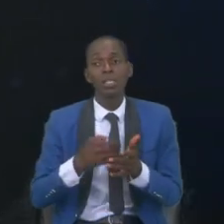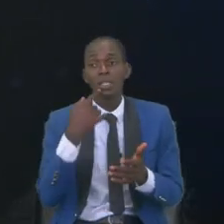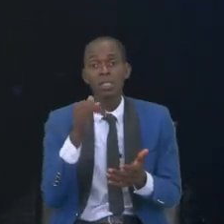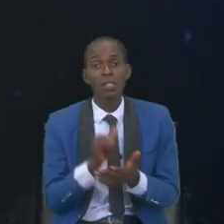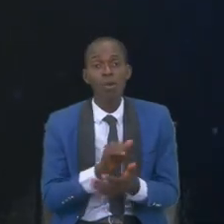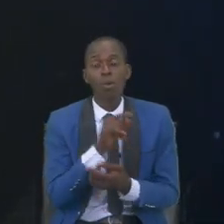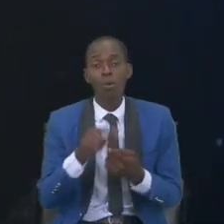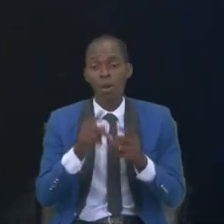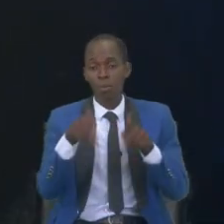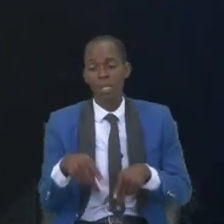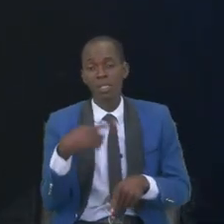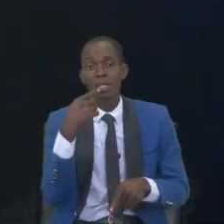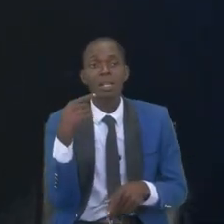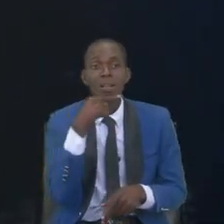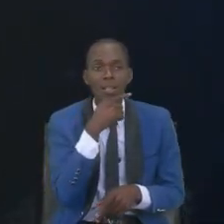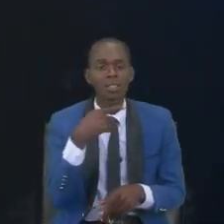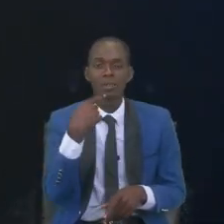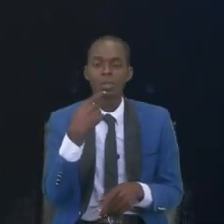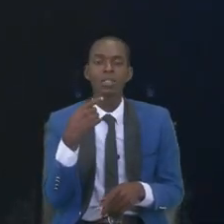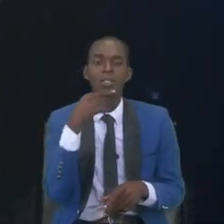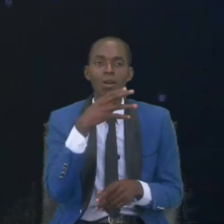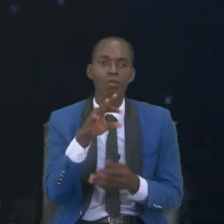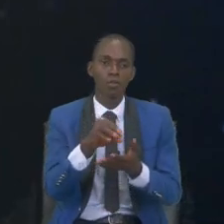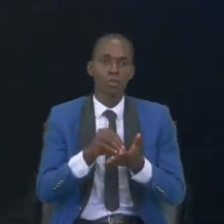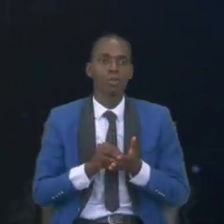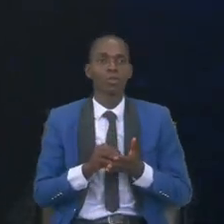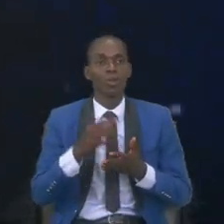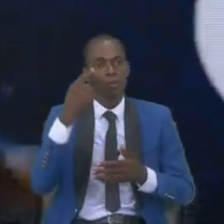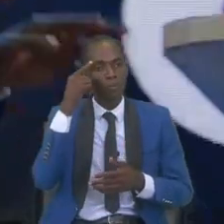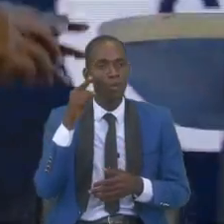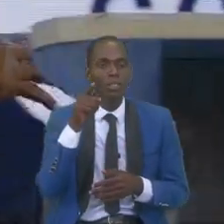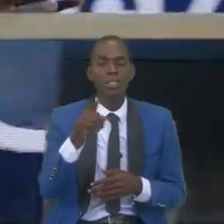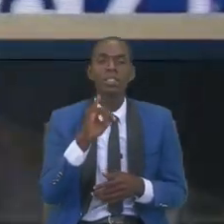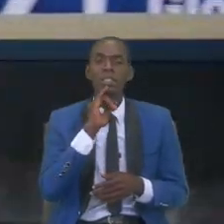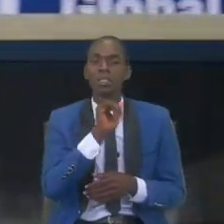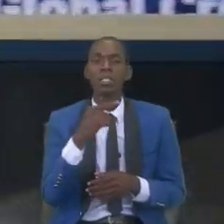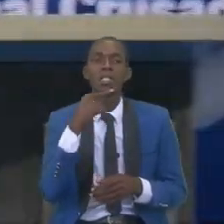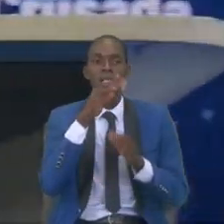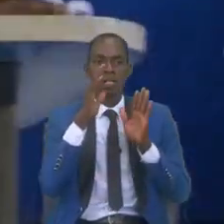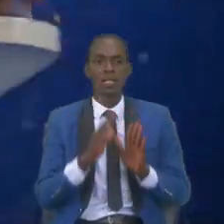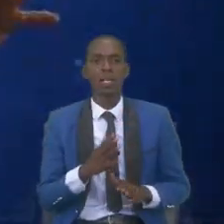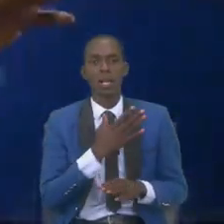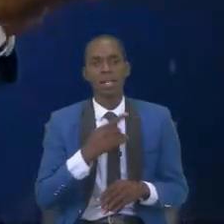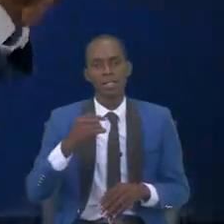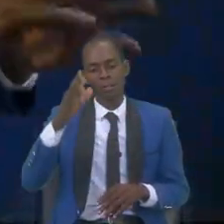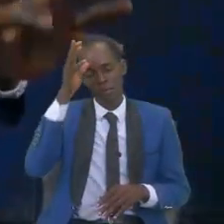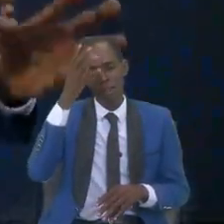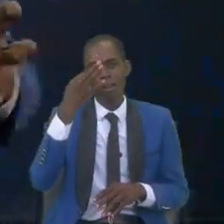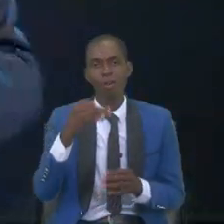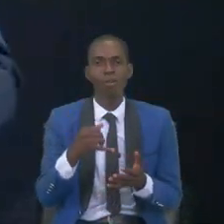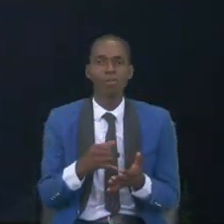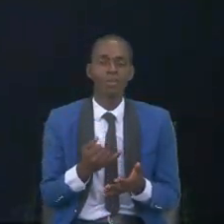lie, he speaketh of his own. For he is a liar and the father of it, and the